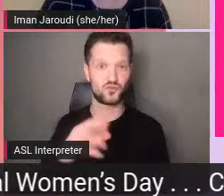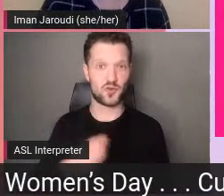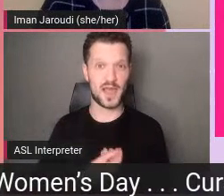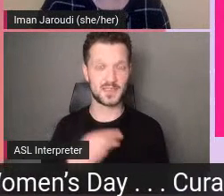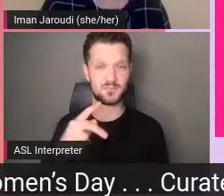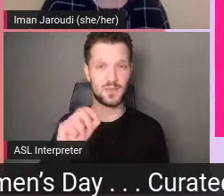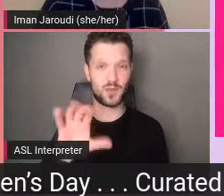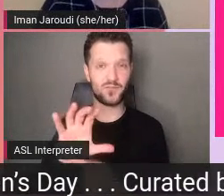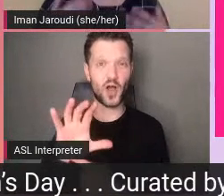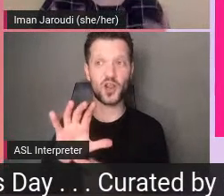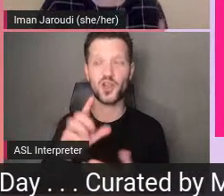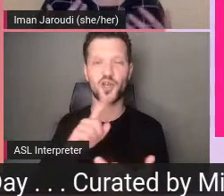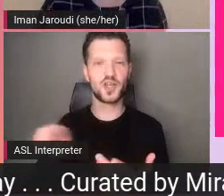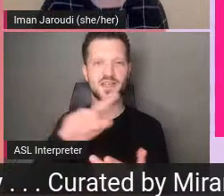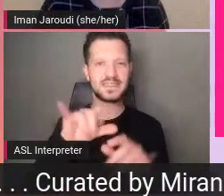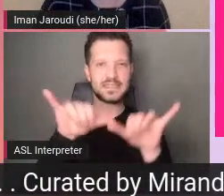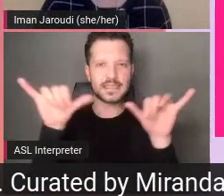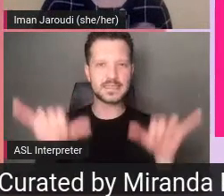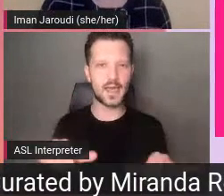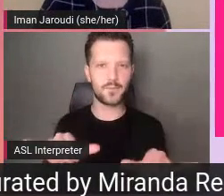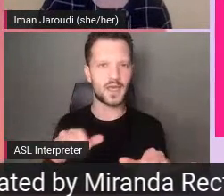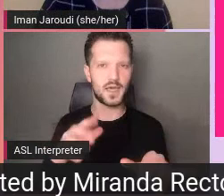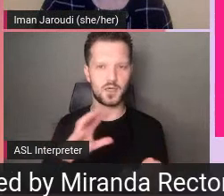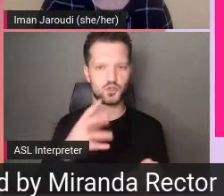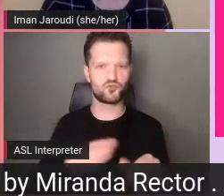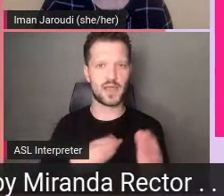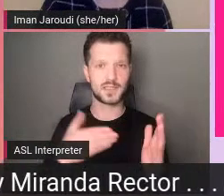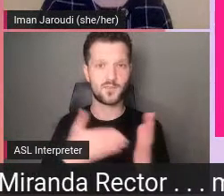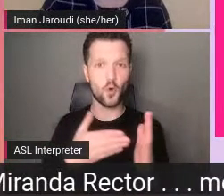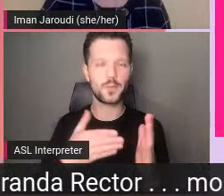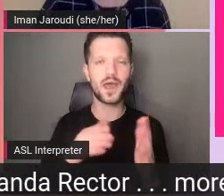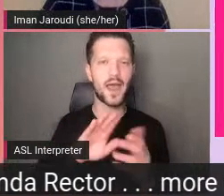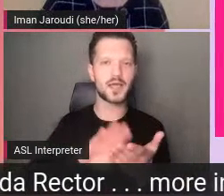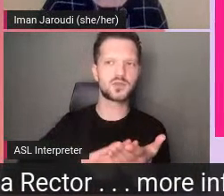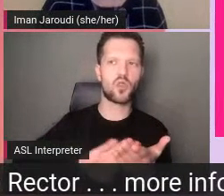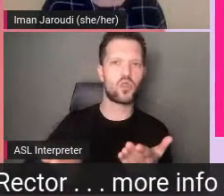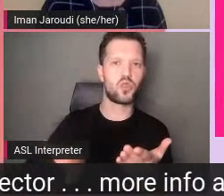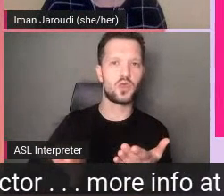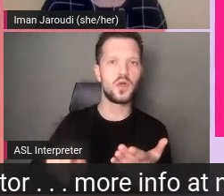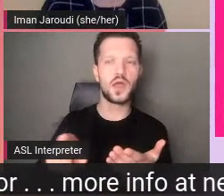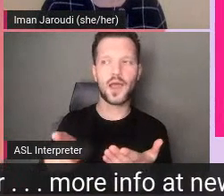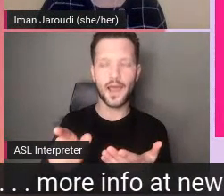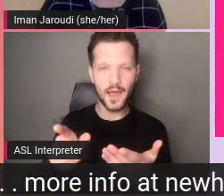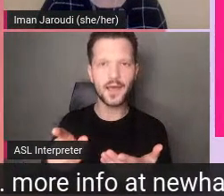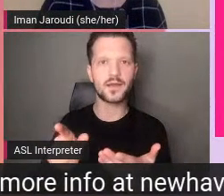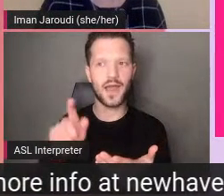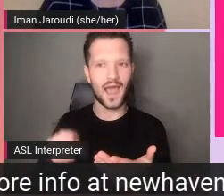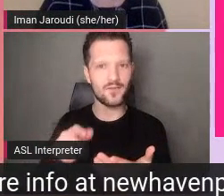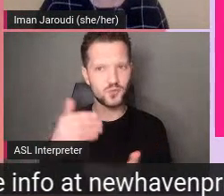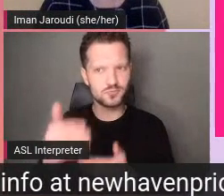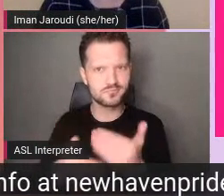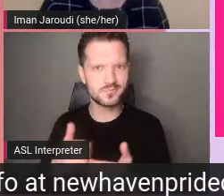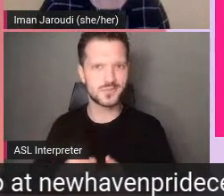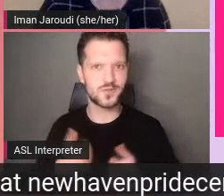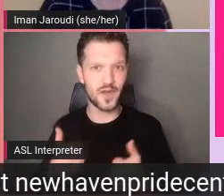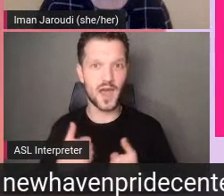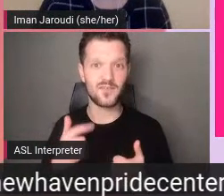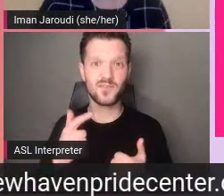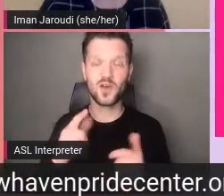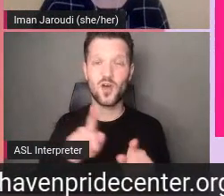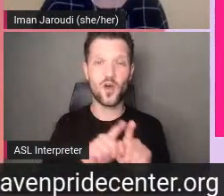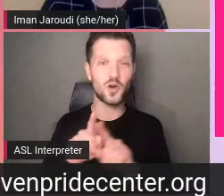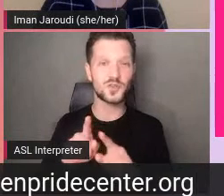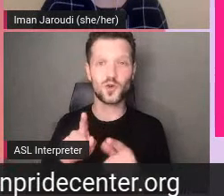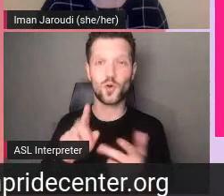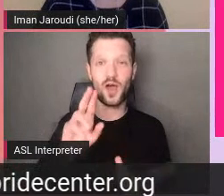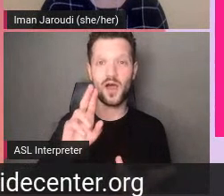of opportunity and drives a reliance on survival economies. Moreover, unemployment rates remain disproportionately high